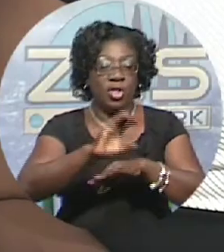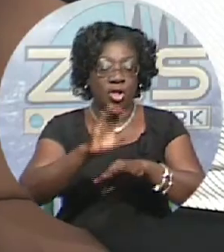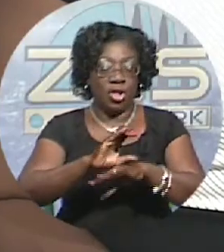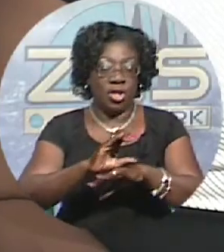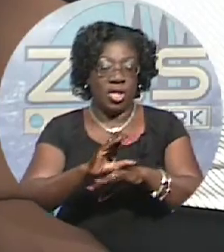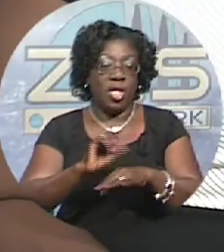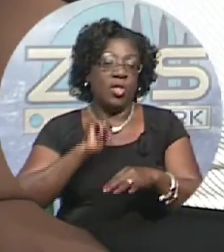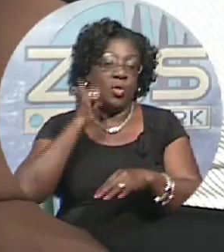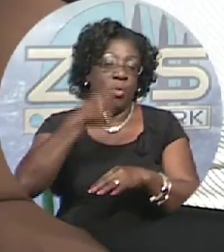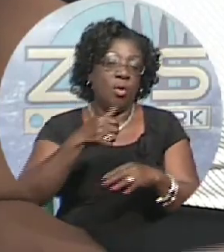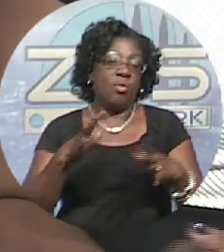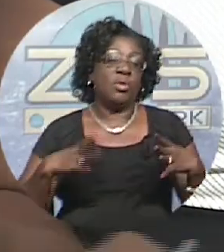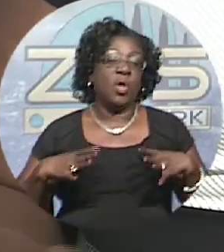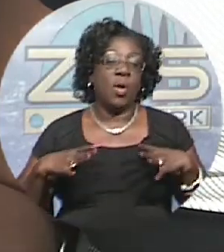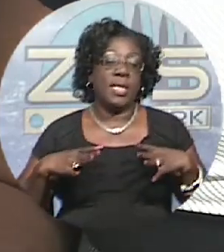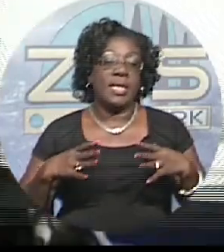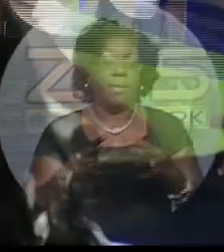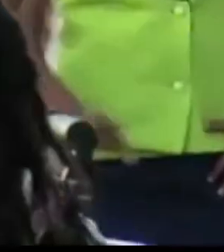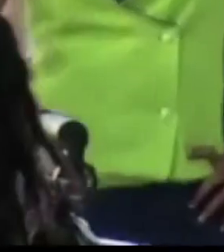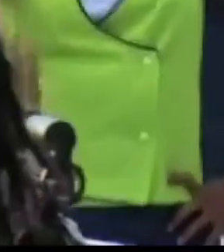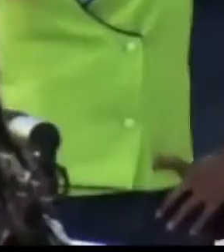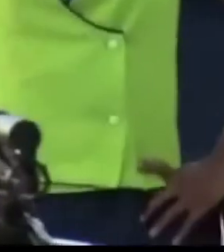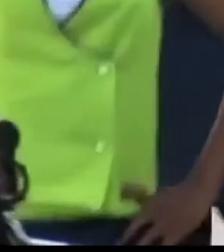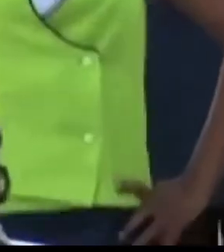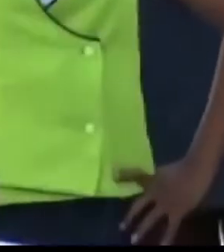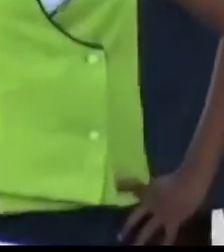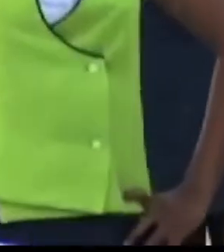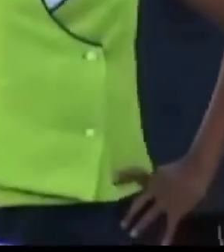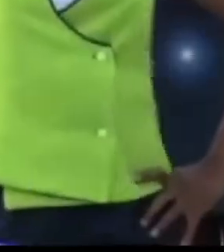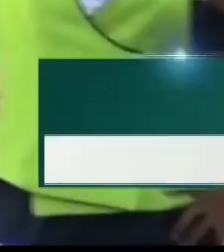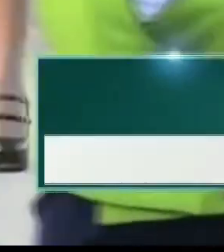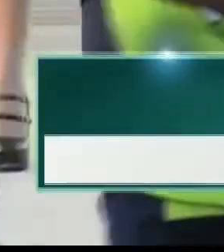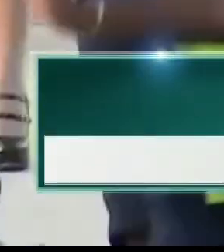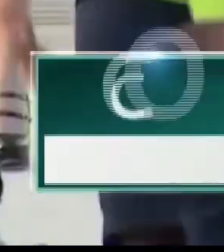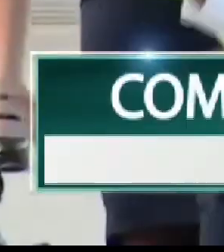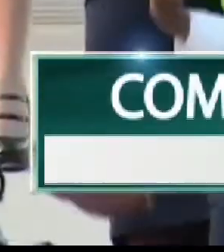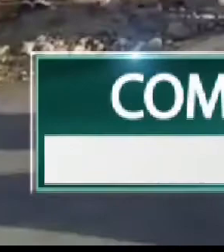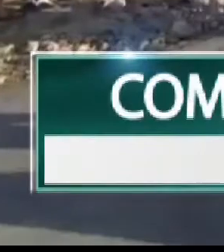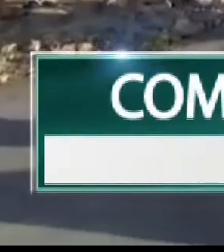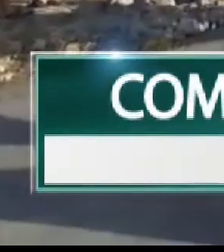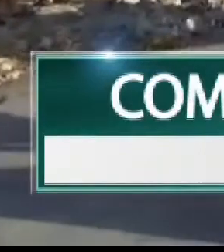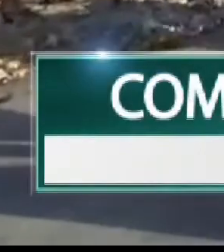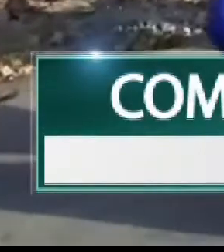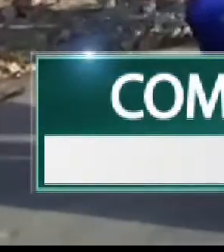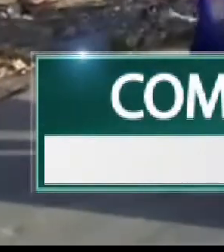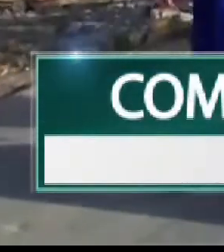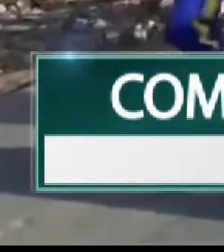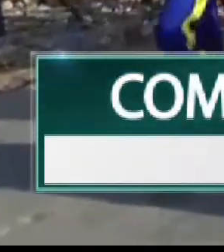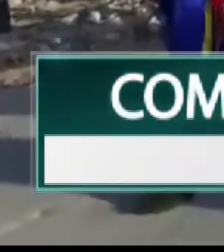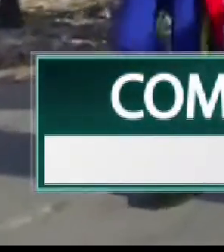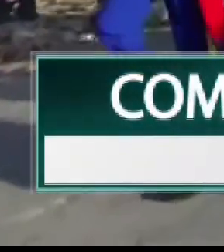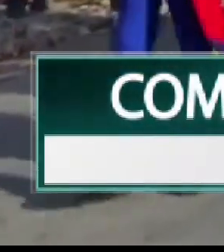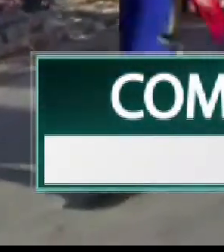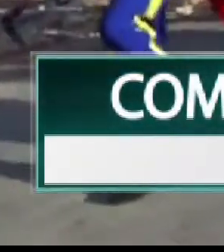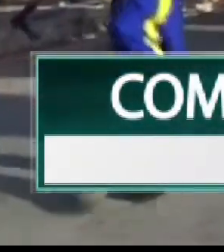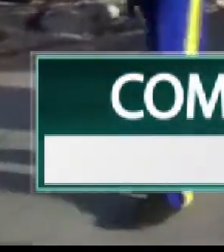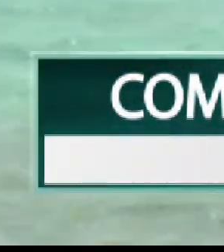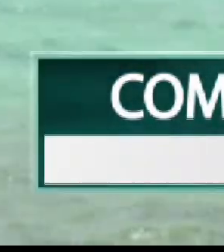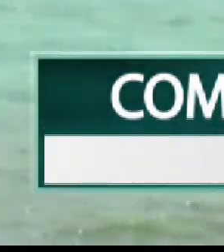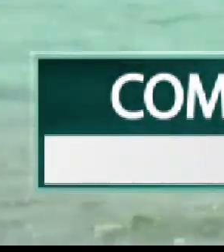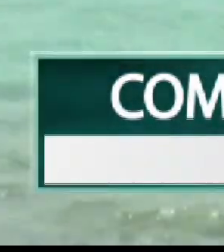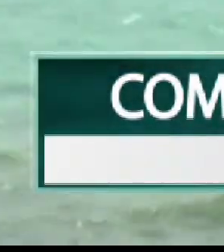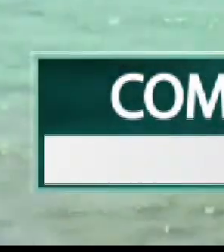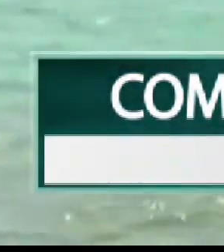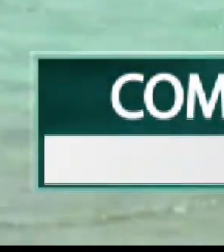the day after Pentecost. Well, that does it for this portion of the news. Stay tuned, though. We're the only station on the ground with reports from